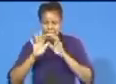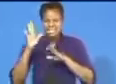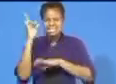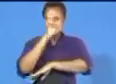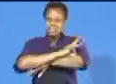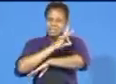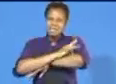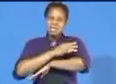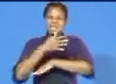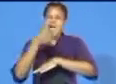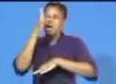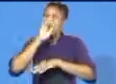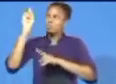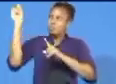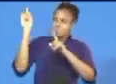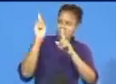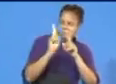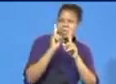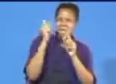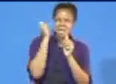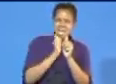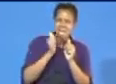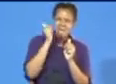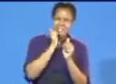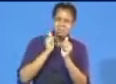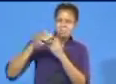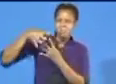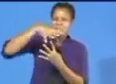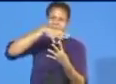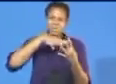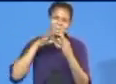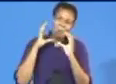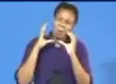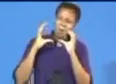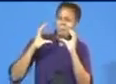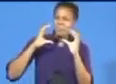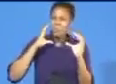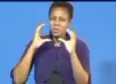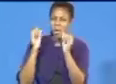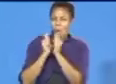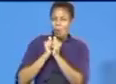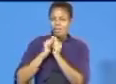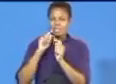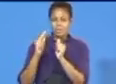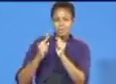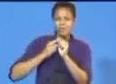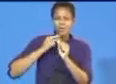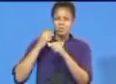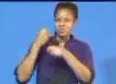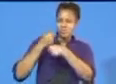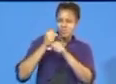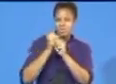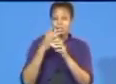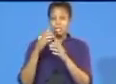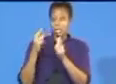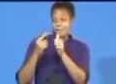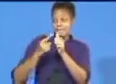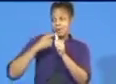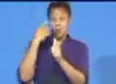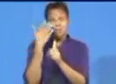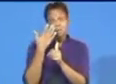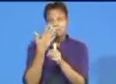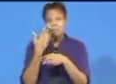God Almighty would come down every Sabbath day for fellowship and communion with His first creation, His first